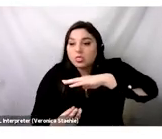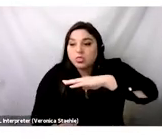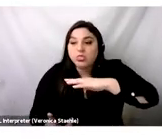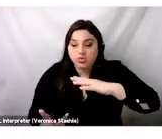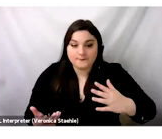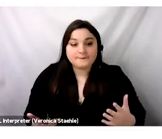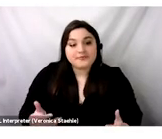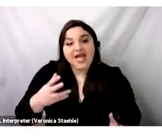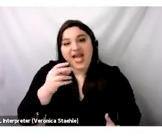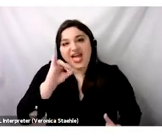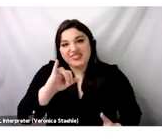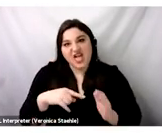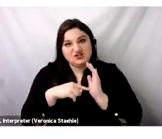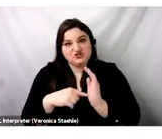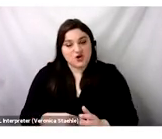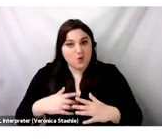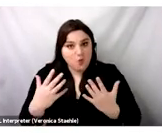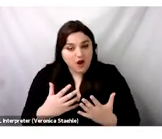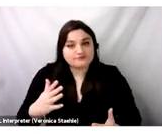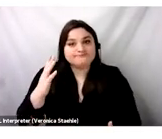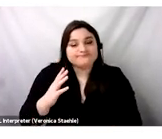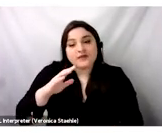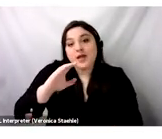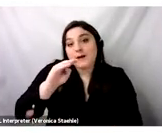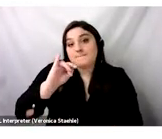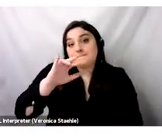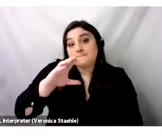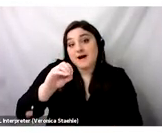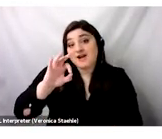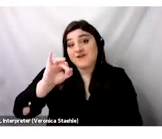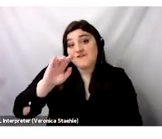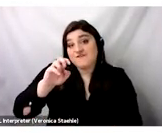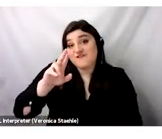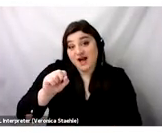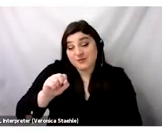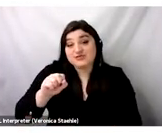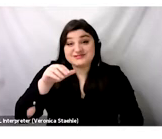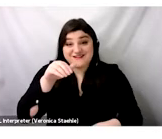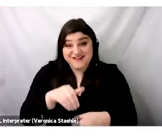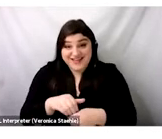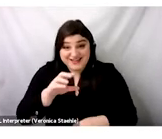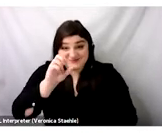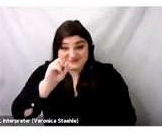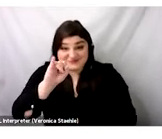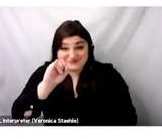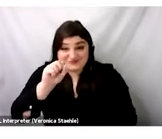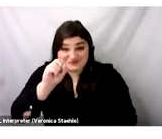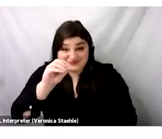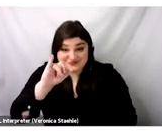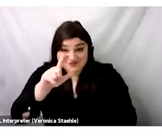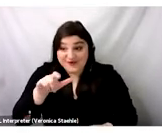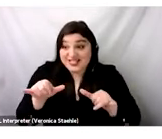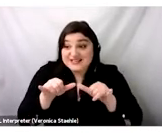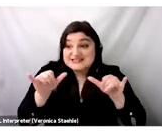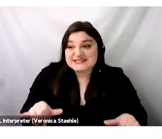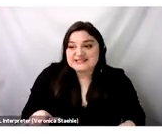essentially when microfibers and plastics in general are in the soil system, they lower the